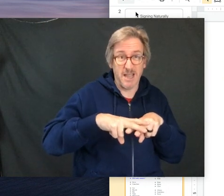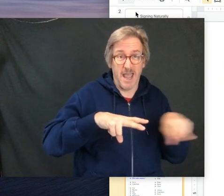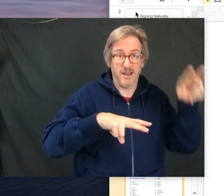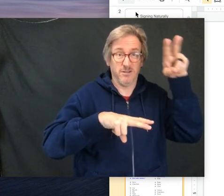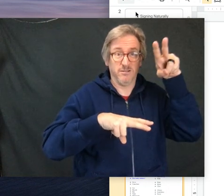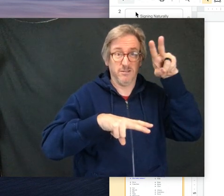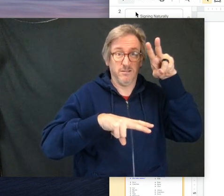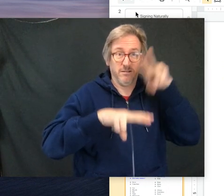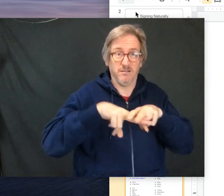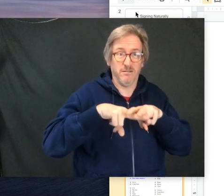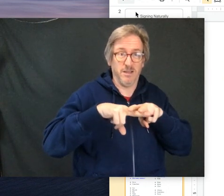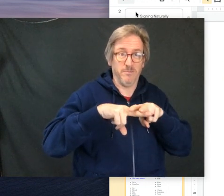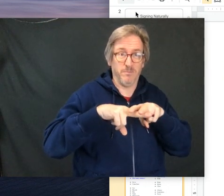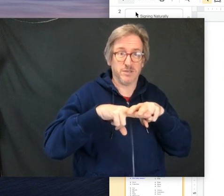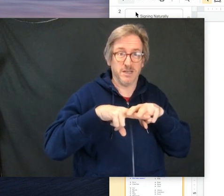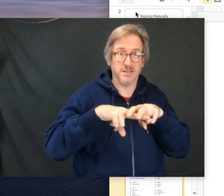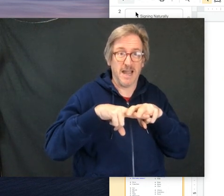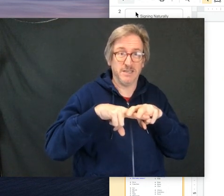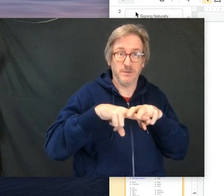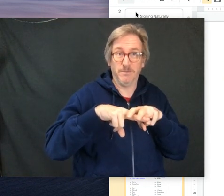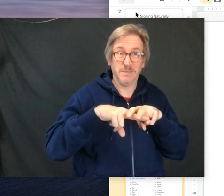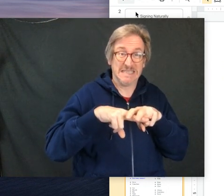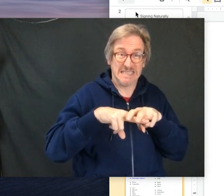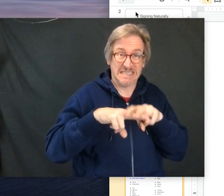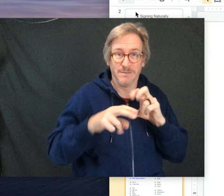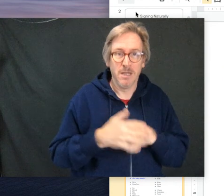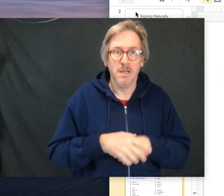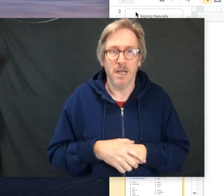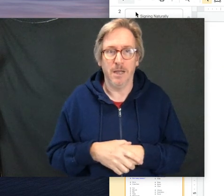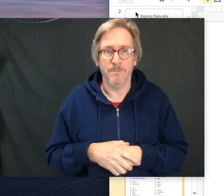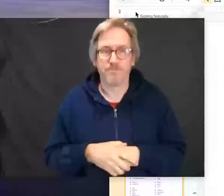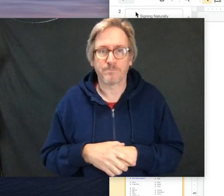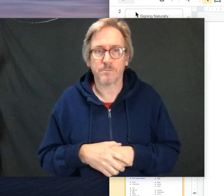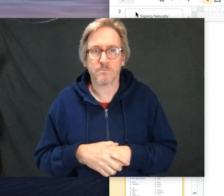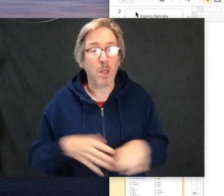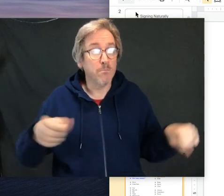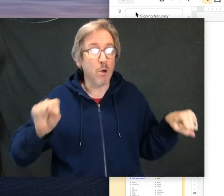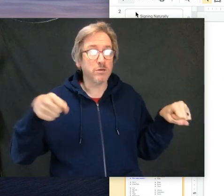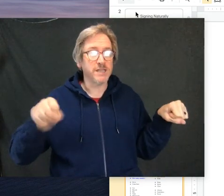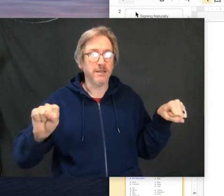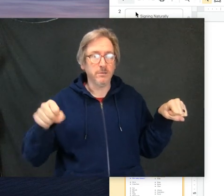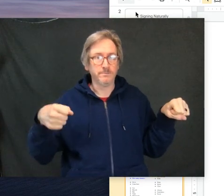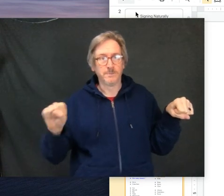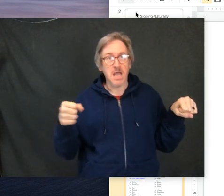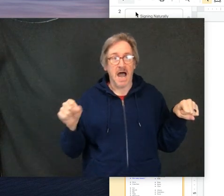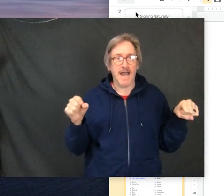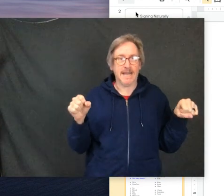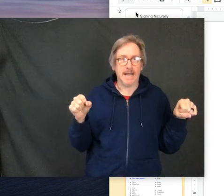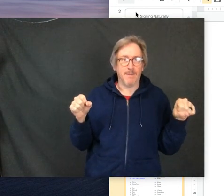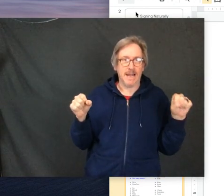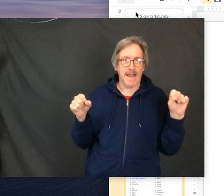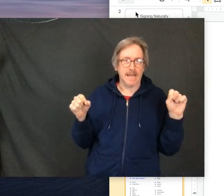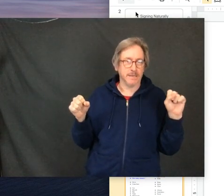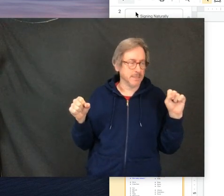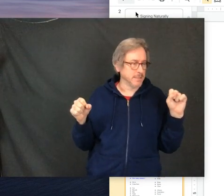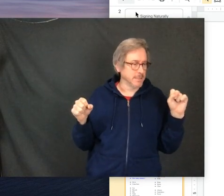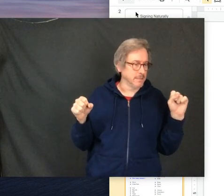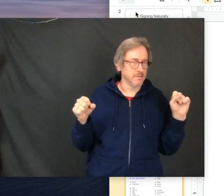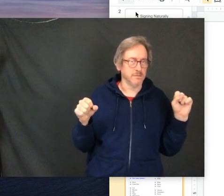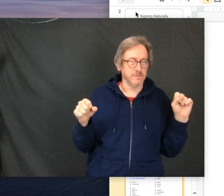tracks and the person tied to them. Motorcycle. I got my